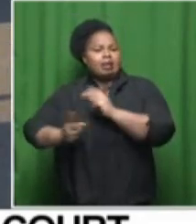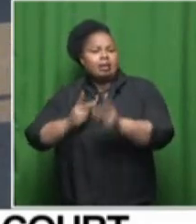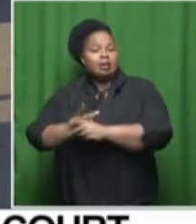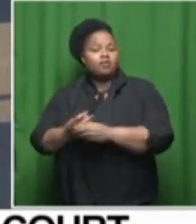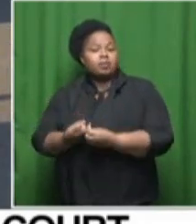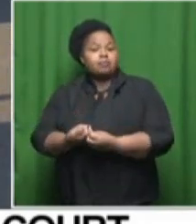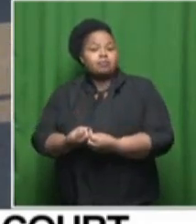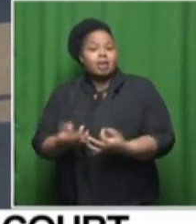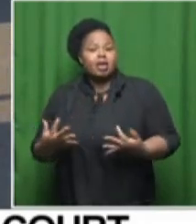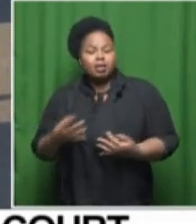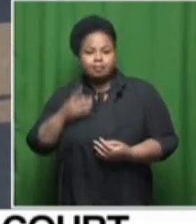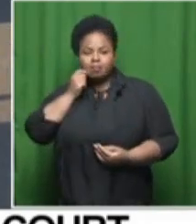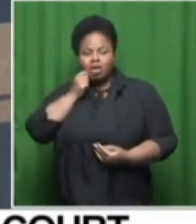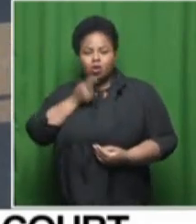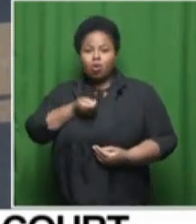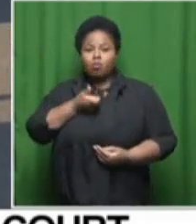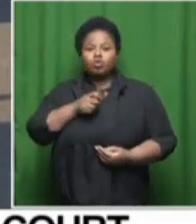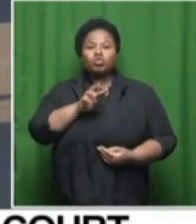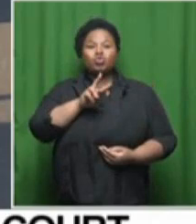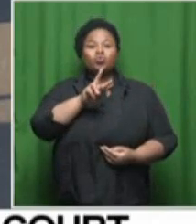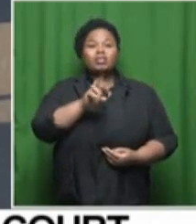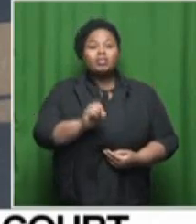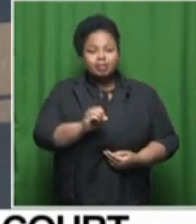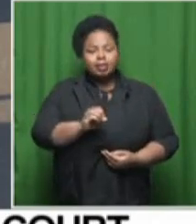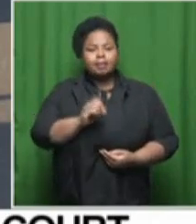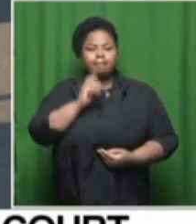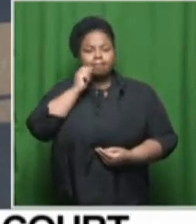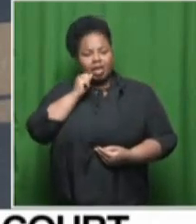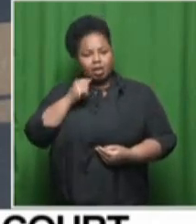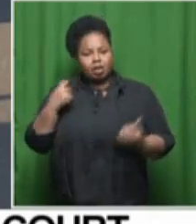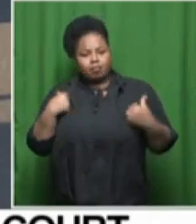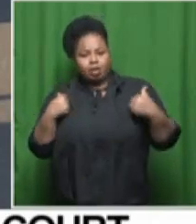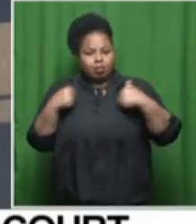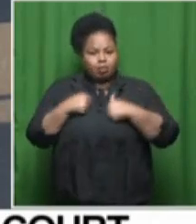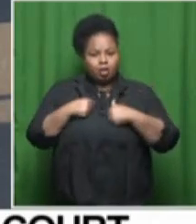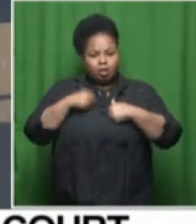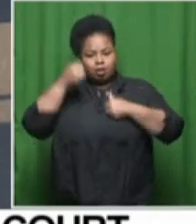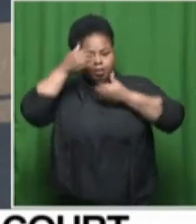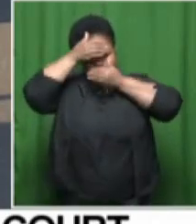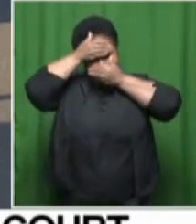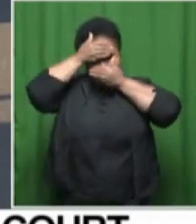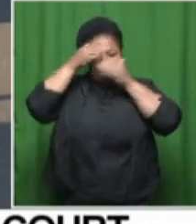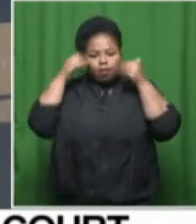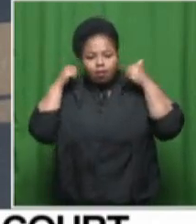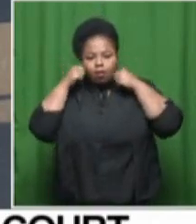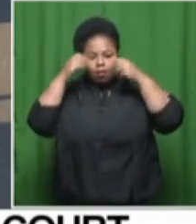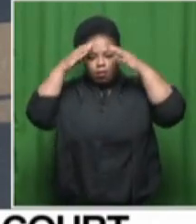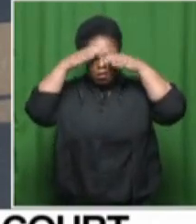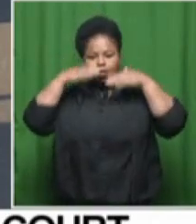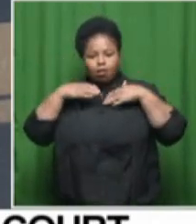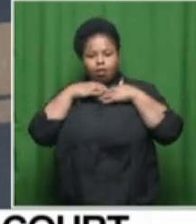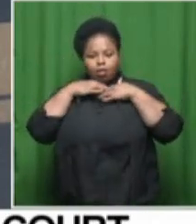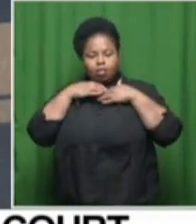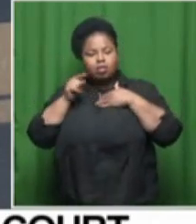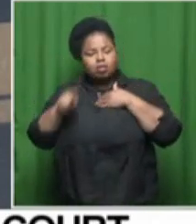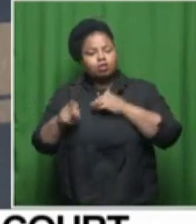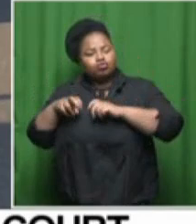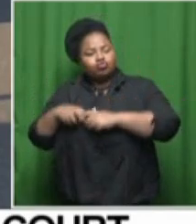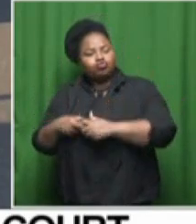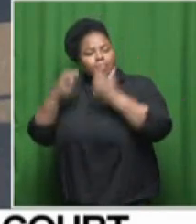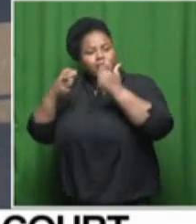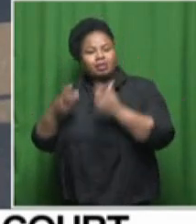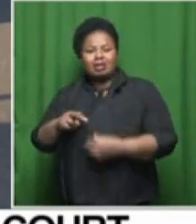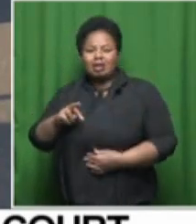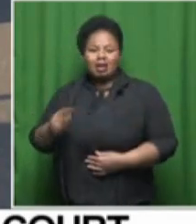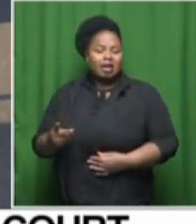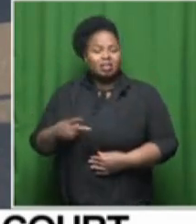It's believed that almost 20 men ambushed them wearing blankets and balaclavas, and they were held hostage, raped, some of